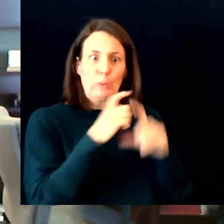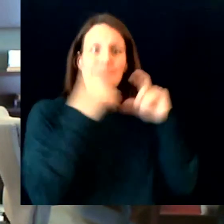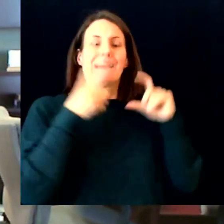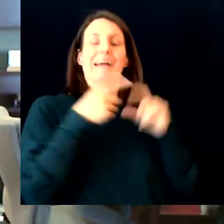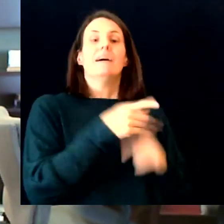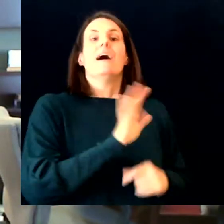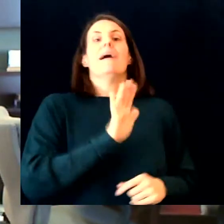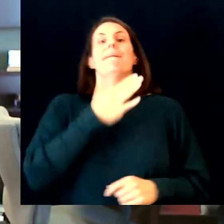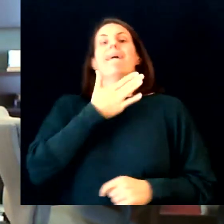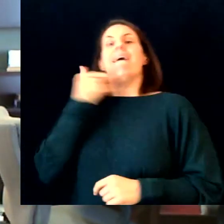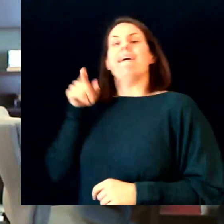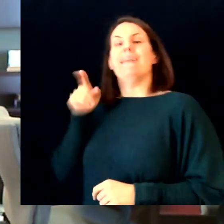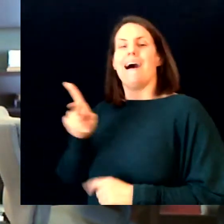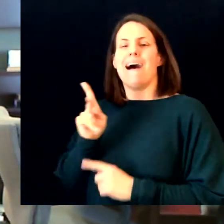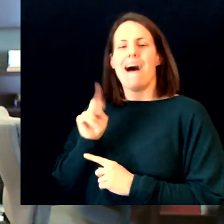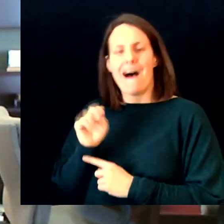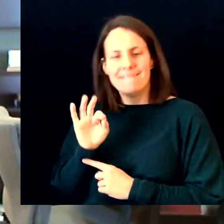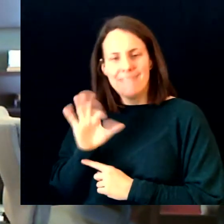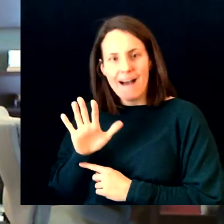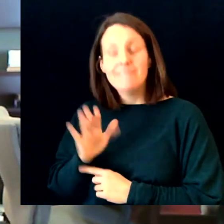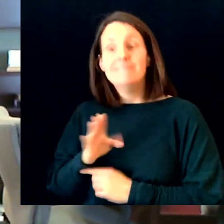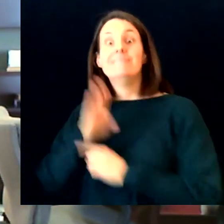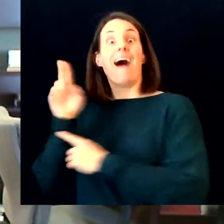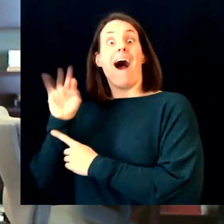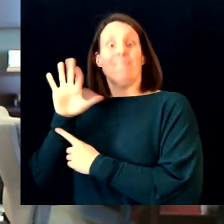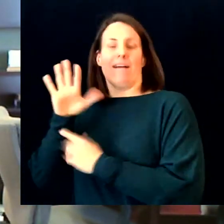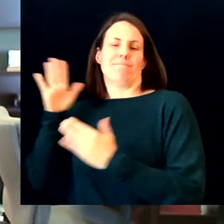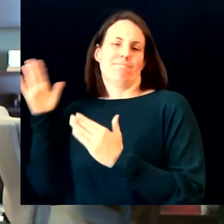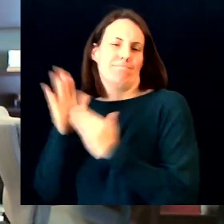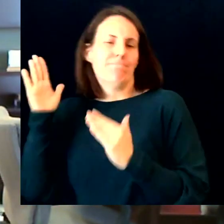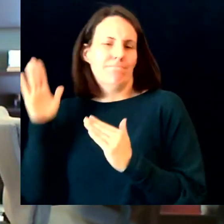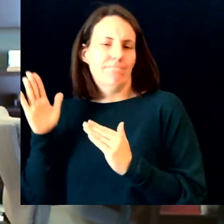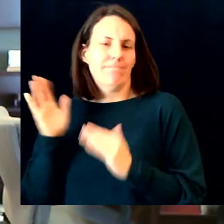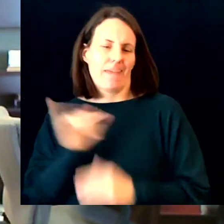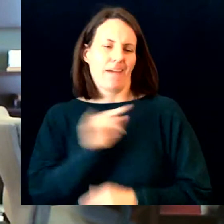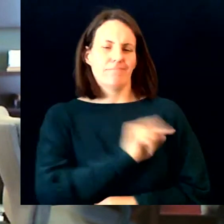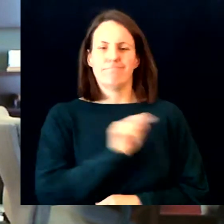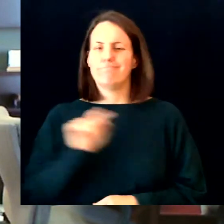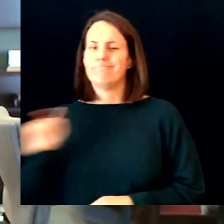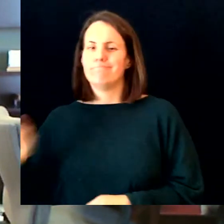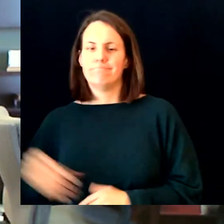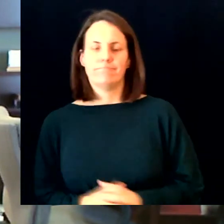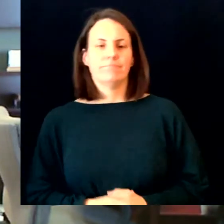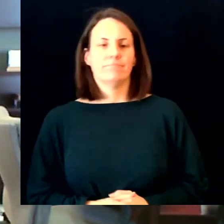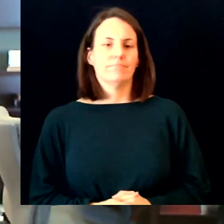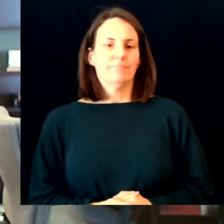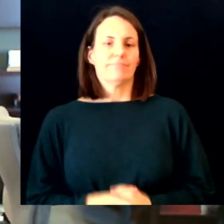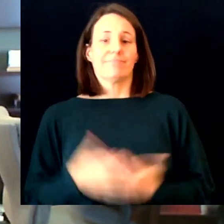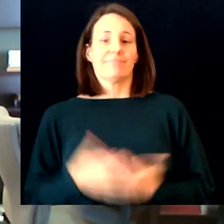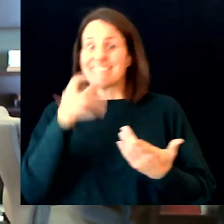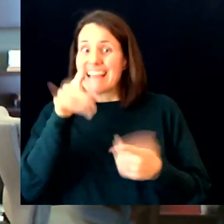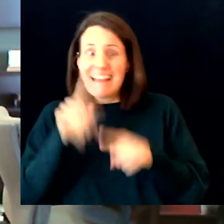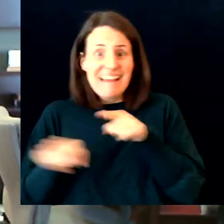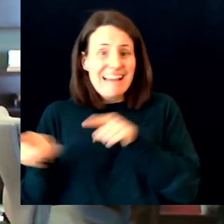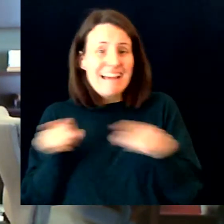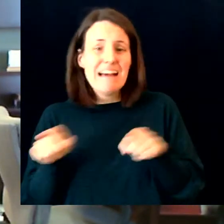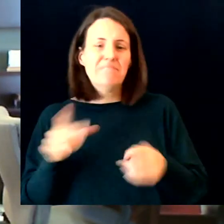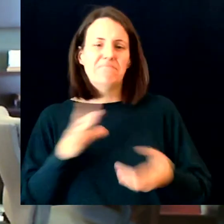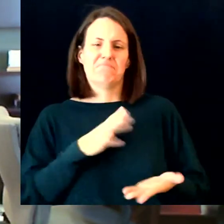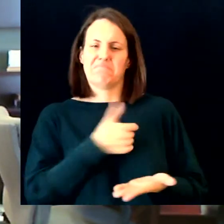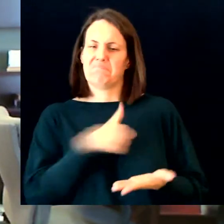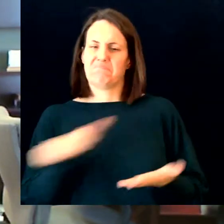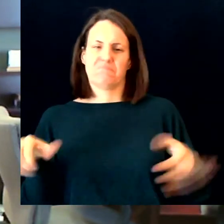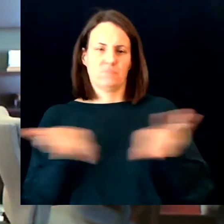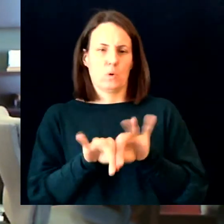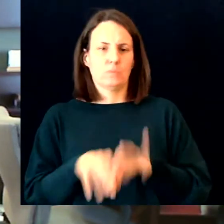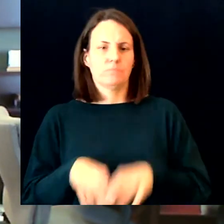booster dose when you're eligible offers the best protection against severe illness from COVID-19. It not only protects you, but